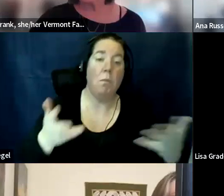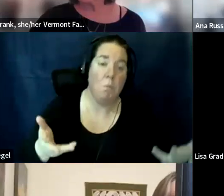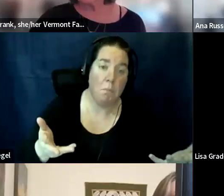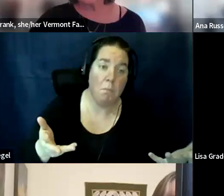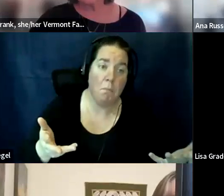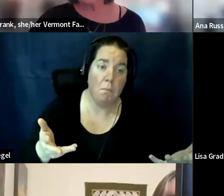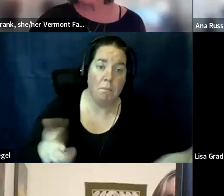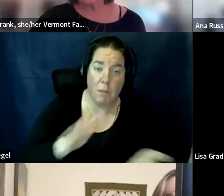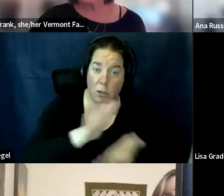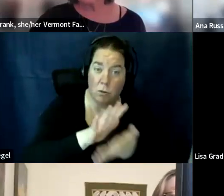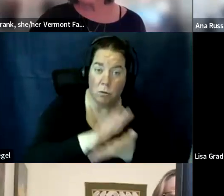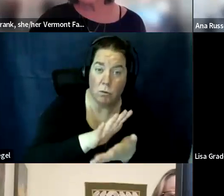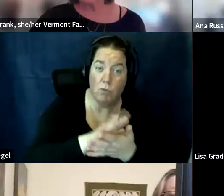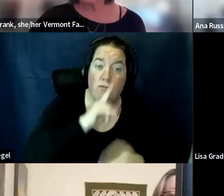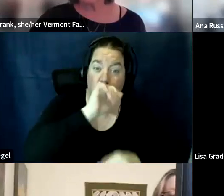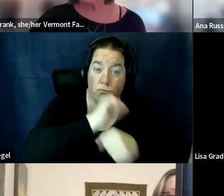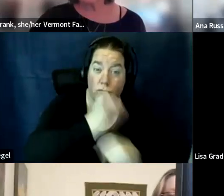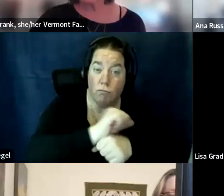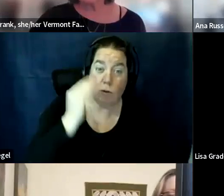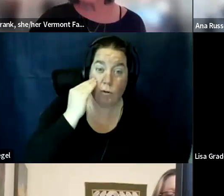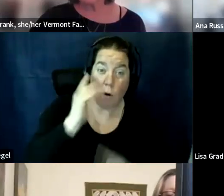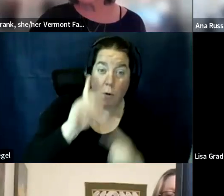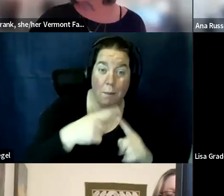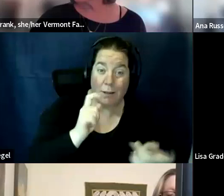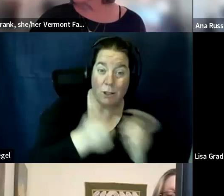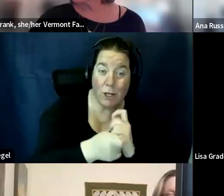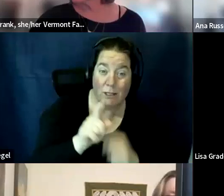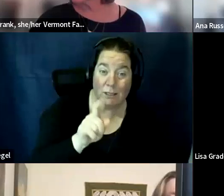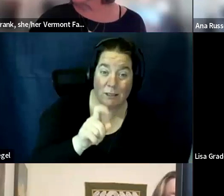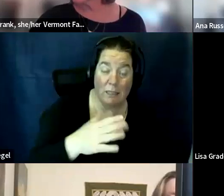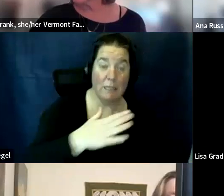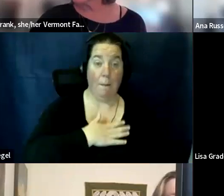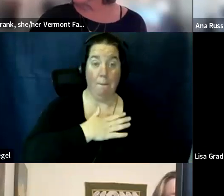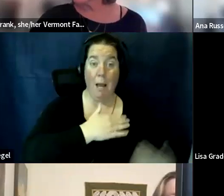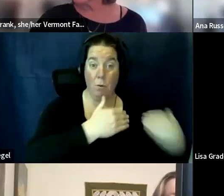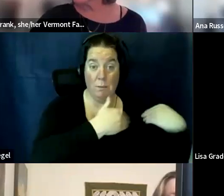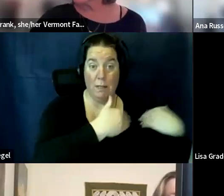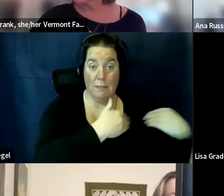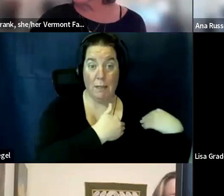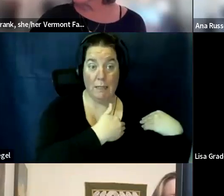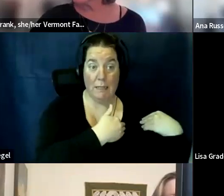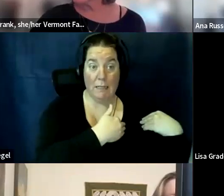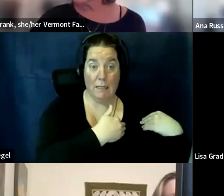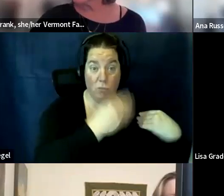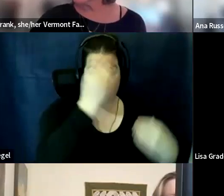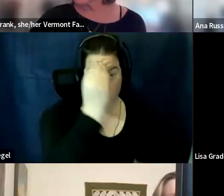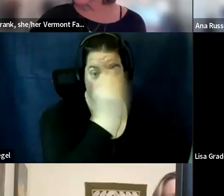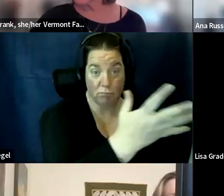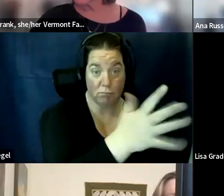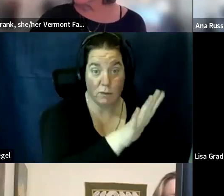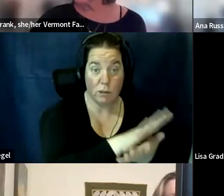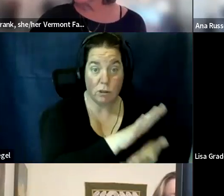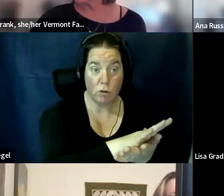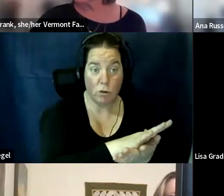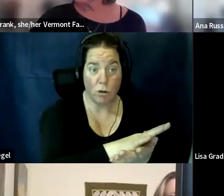does the school really know about these changes? And is it my responsibility to give them the information? And really the answer